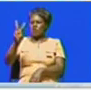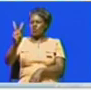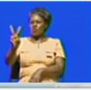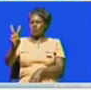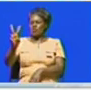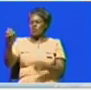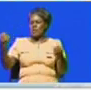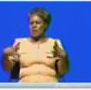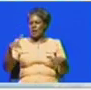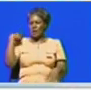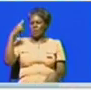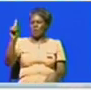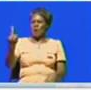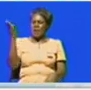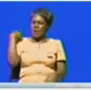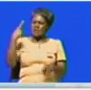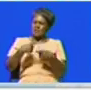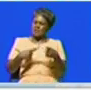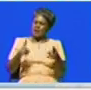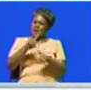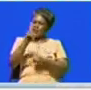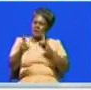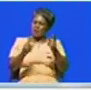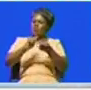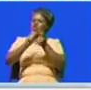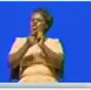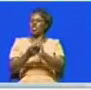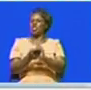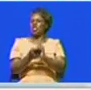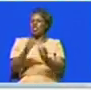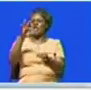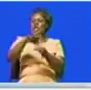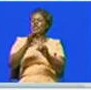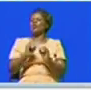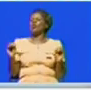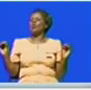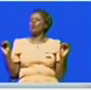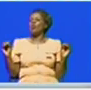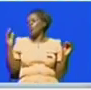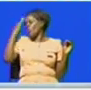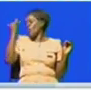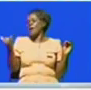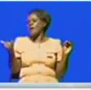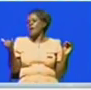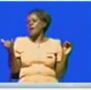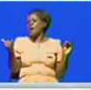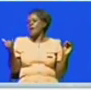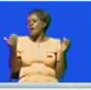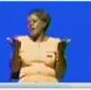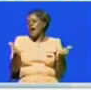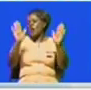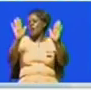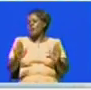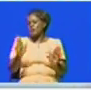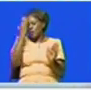clear. One, that even last year, the examination dates were changed and there were no elections. Why? So why would it suddenly be